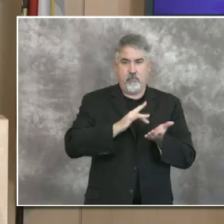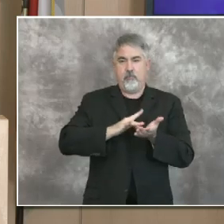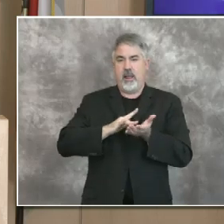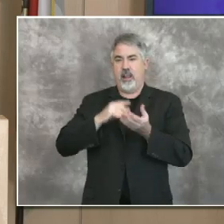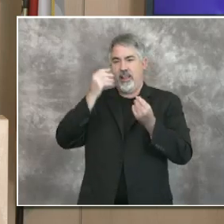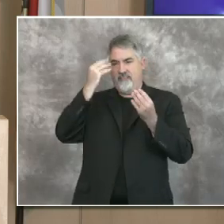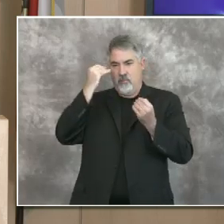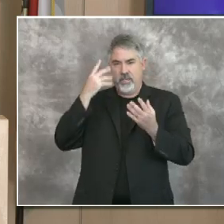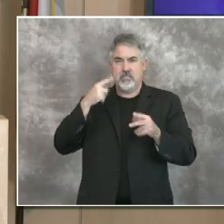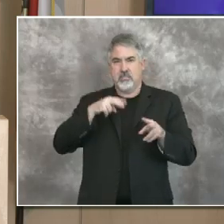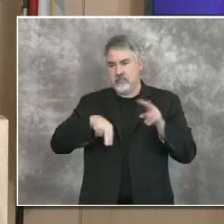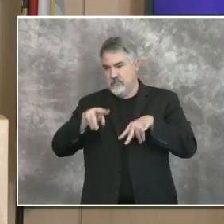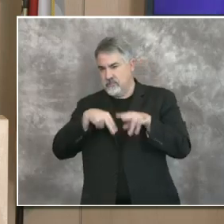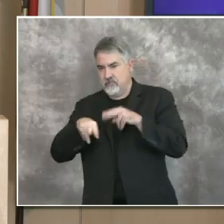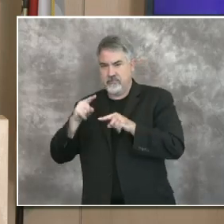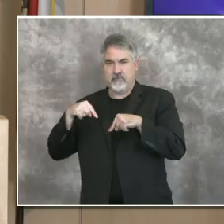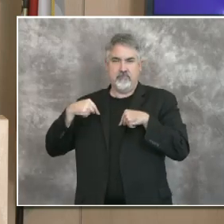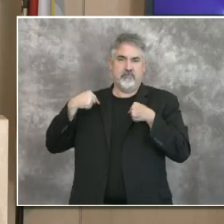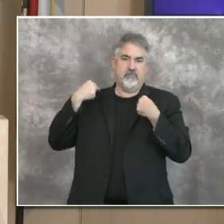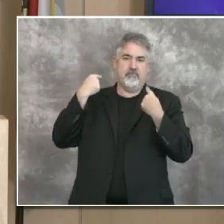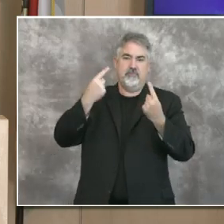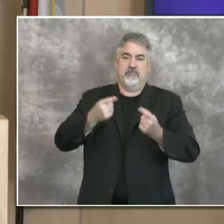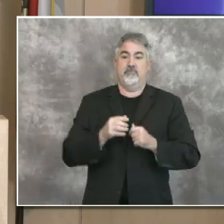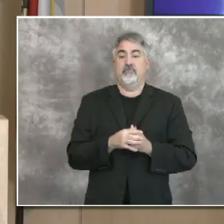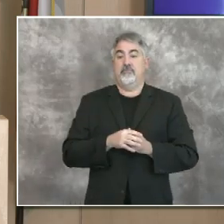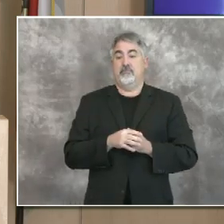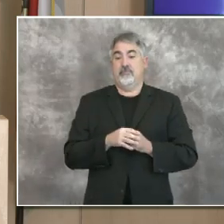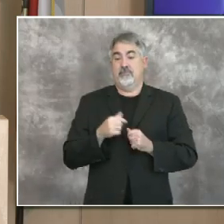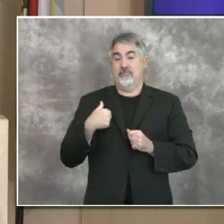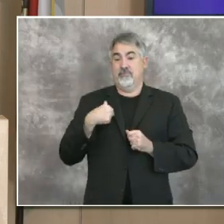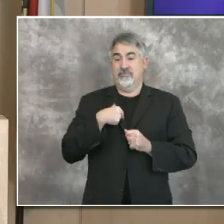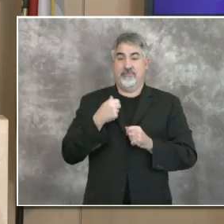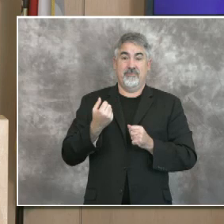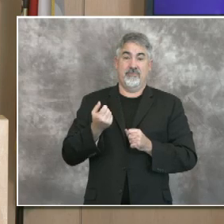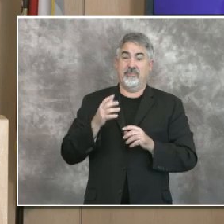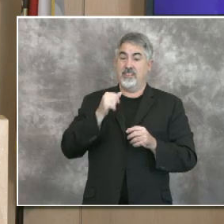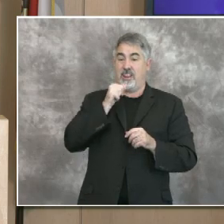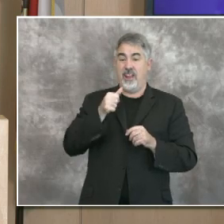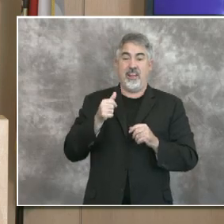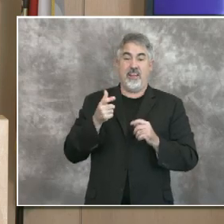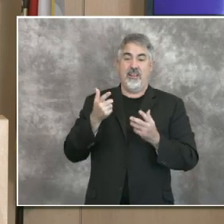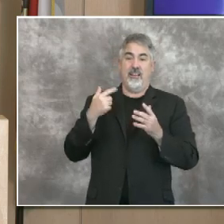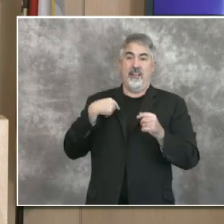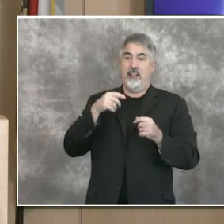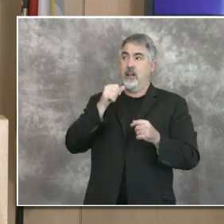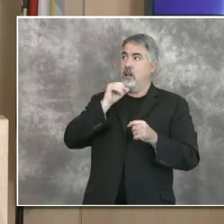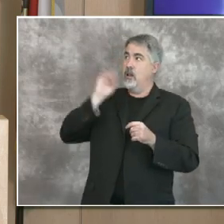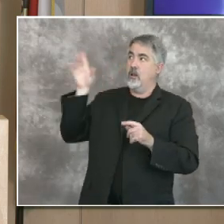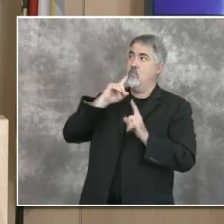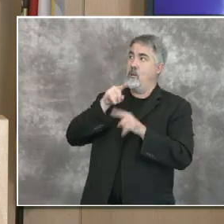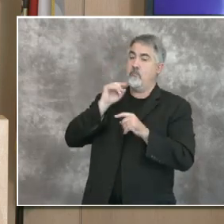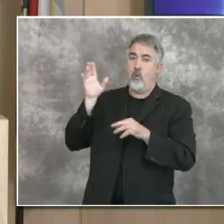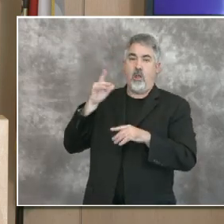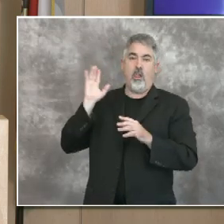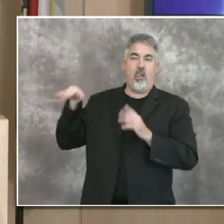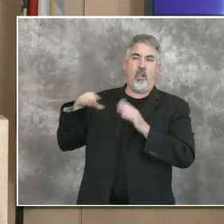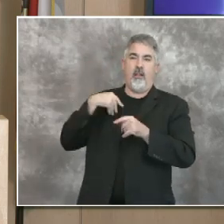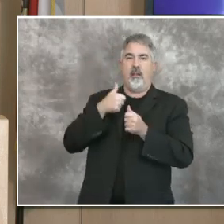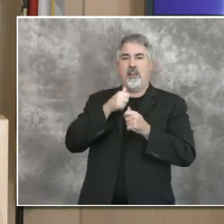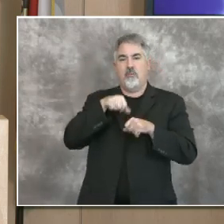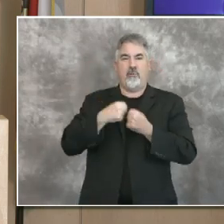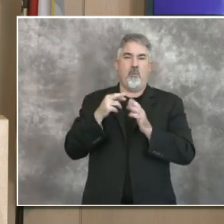ahead of the state would create legal issues and would lead to different rules up and down the state that would